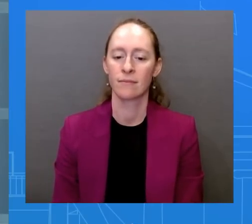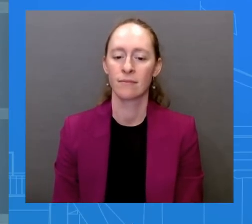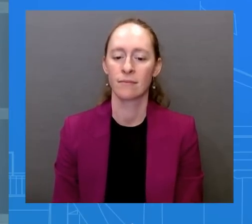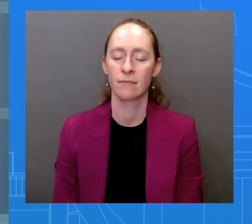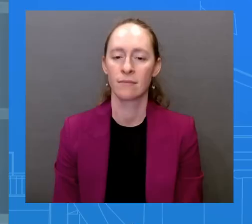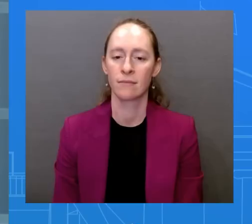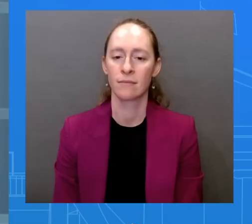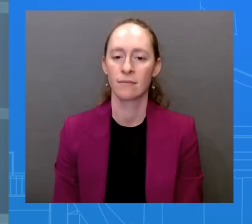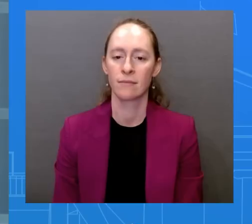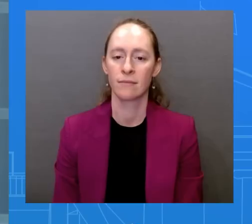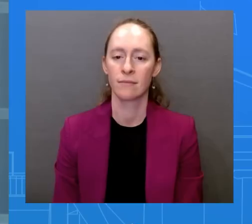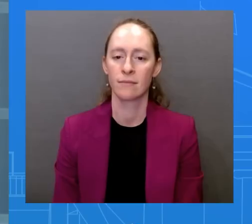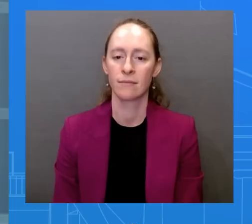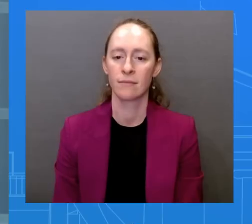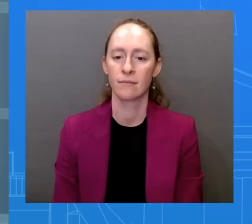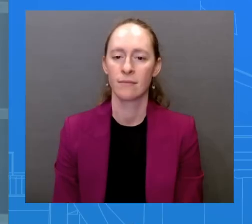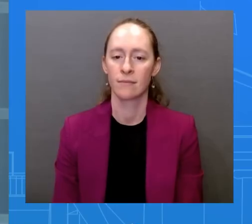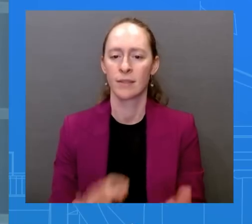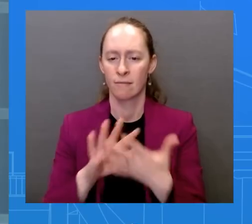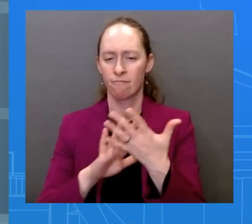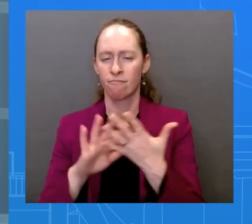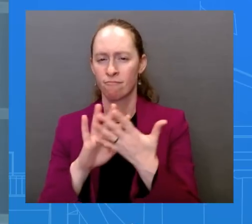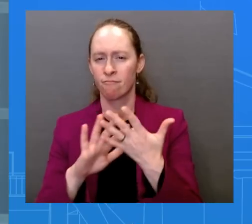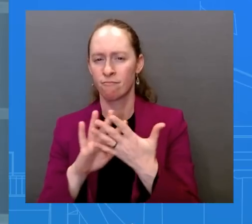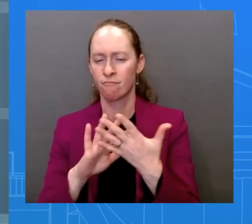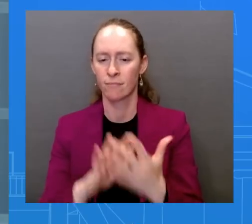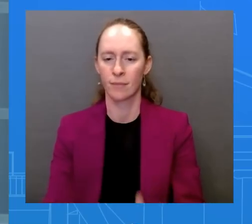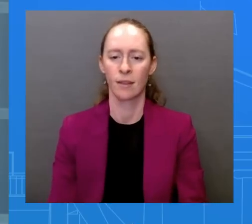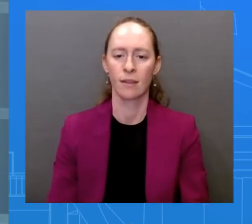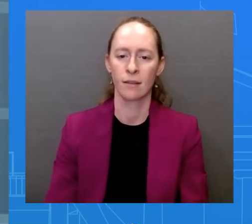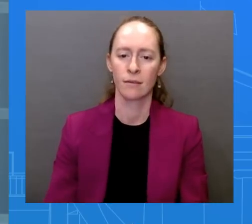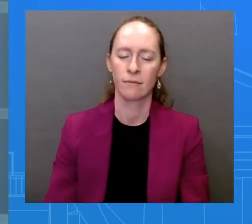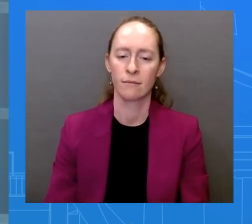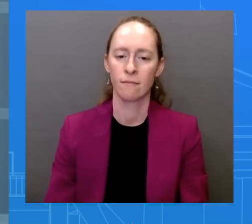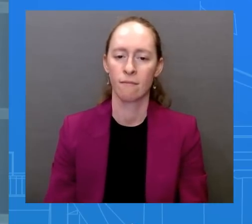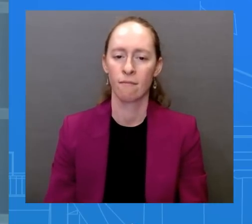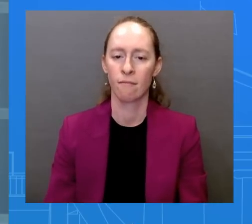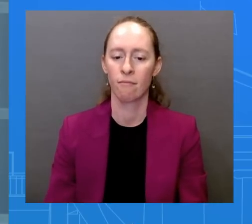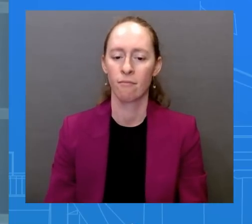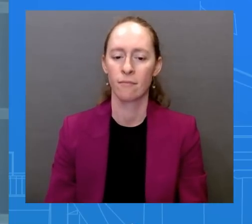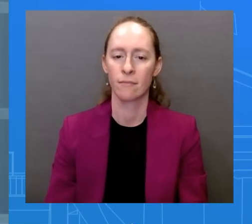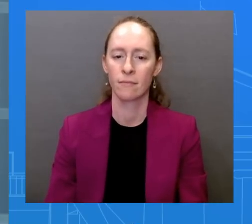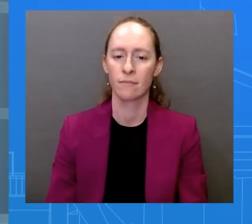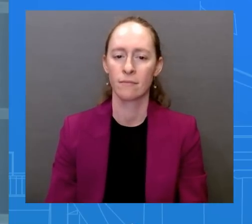week? So, look, and I've spoken to this a couple of times.